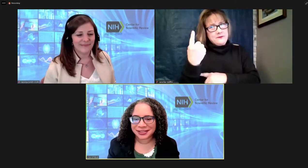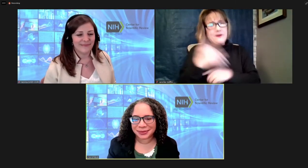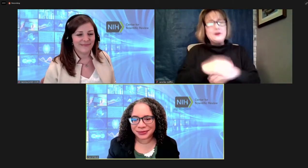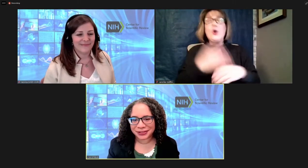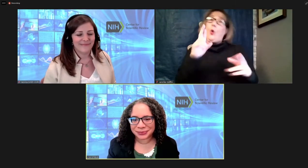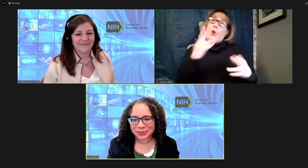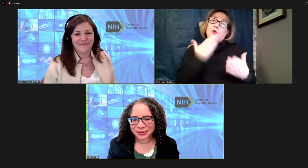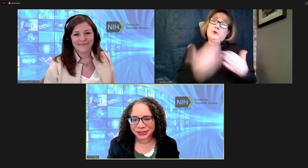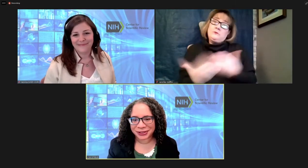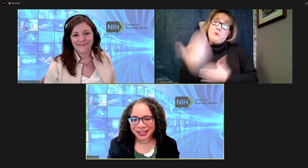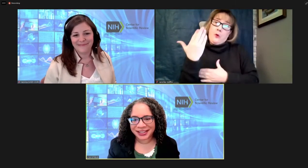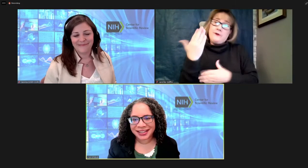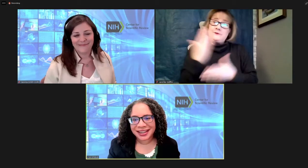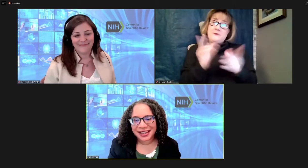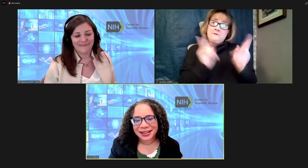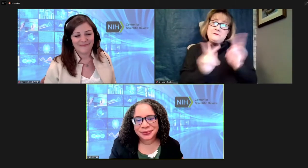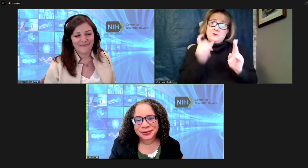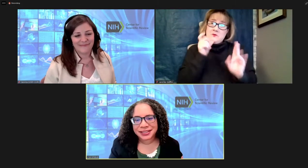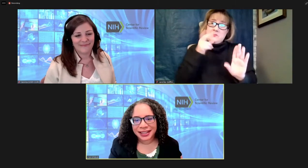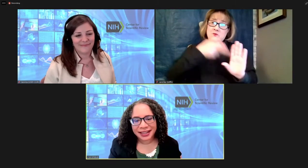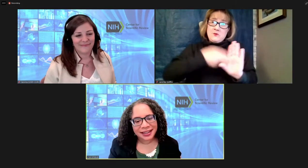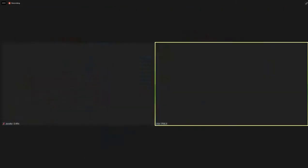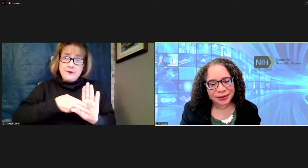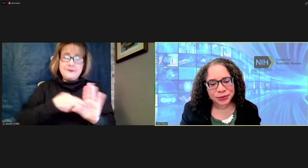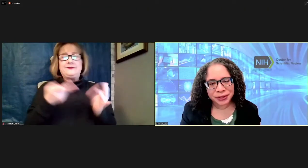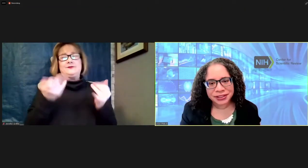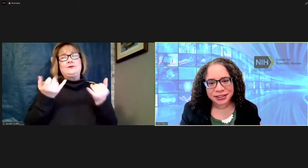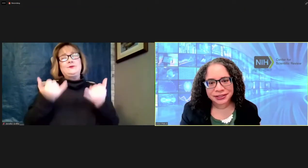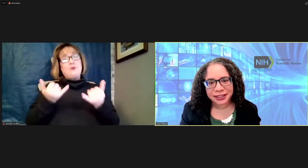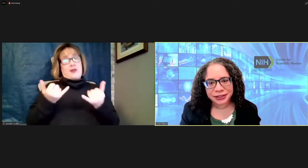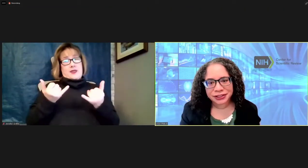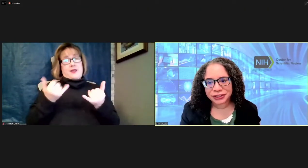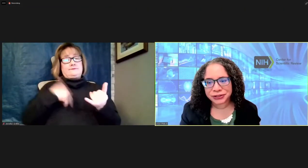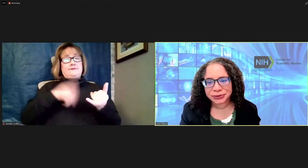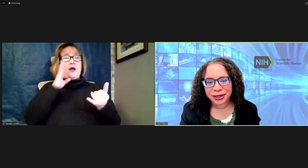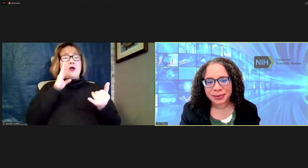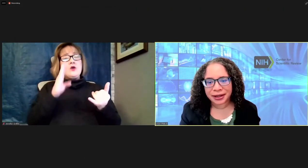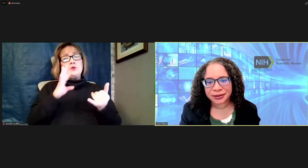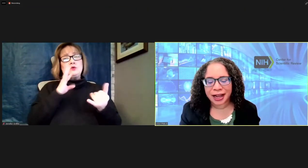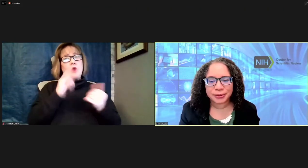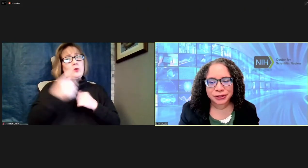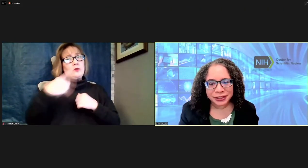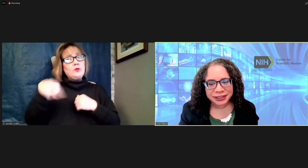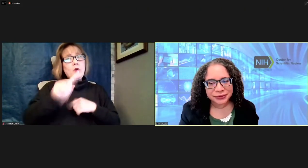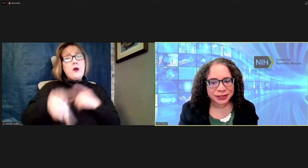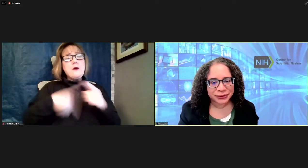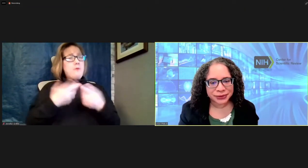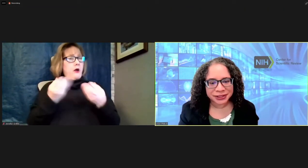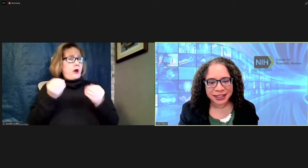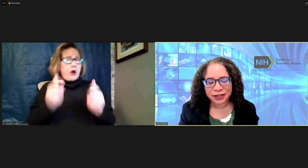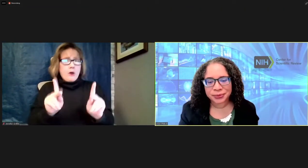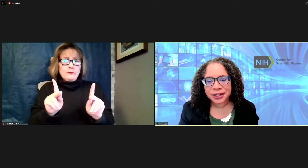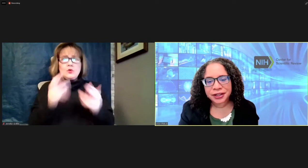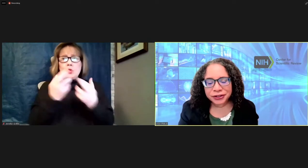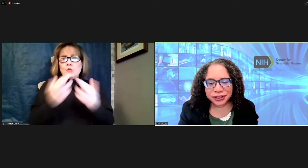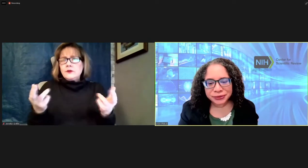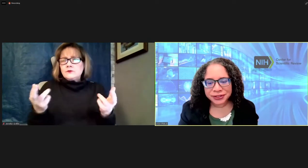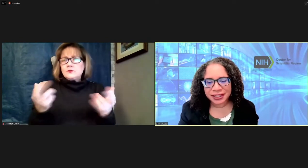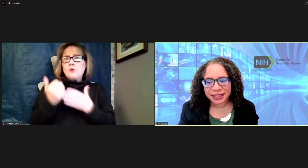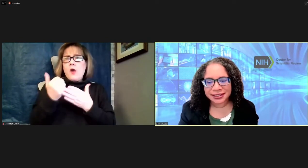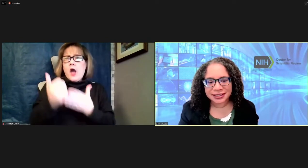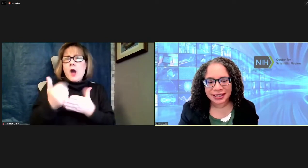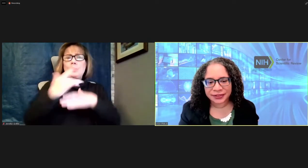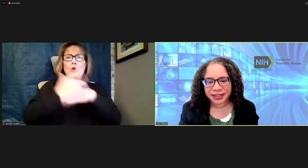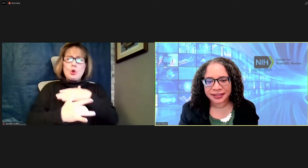morning to some of our people joining. Today, I'm going to talk to you about opportunities and resources to help early